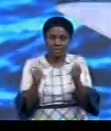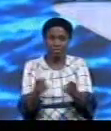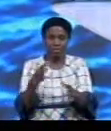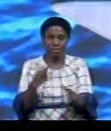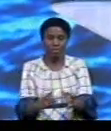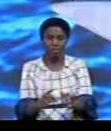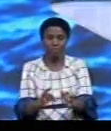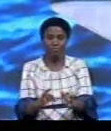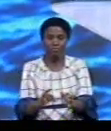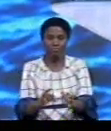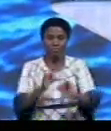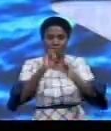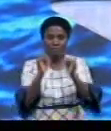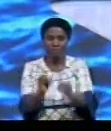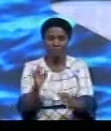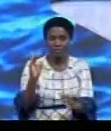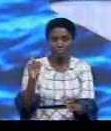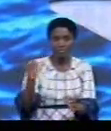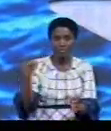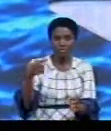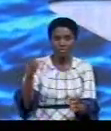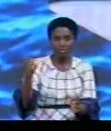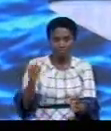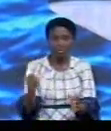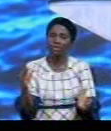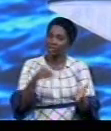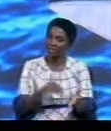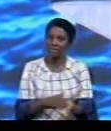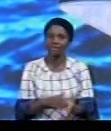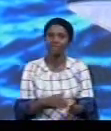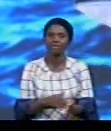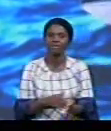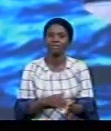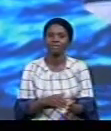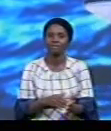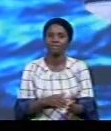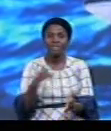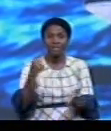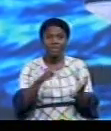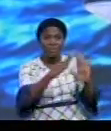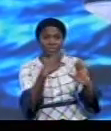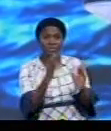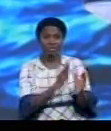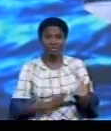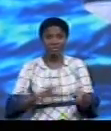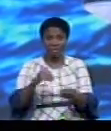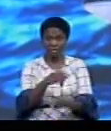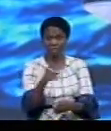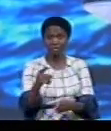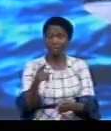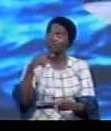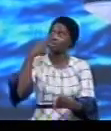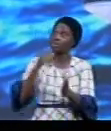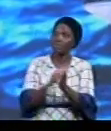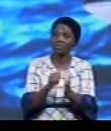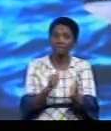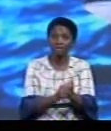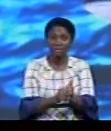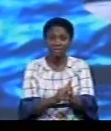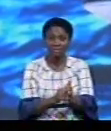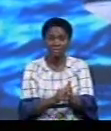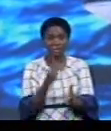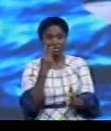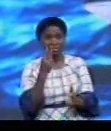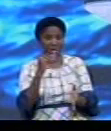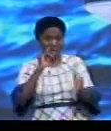presence of Christ in you. Behold, I am with you. Until the